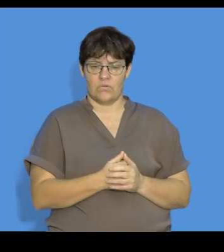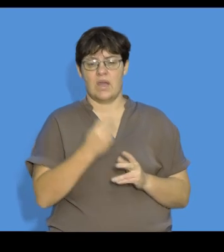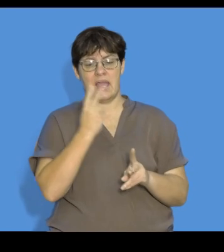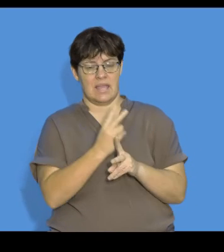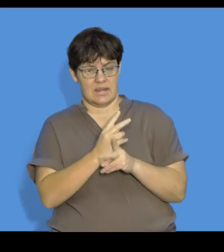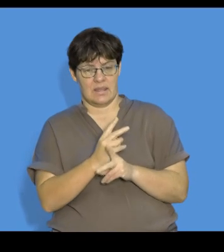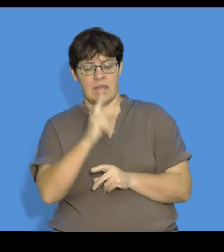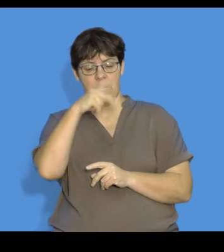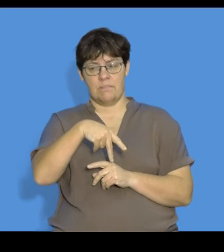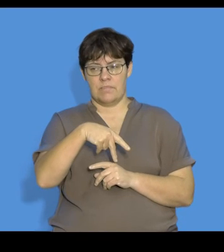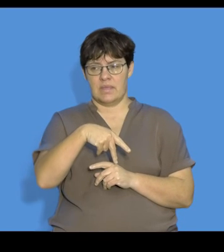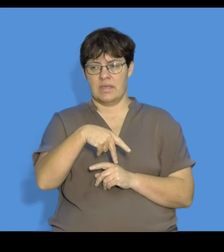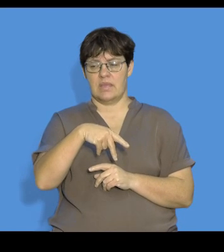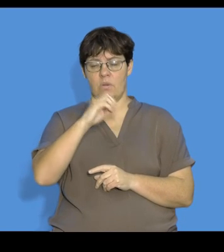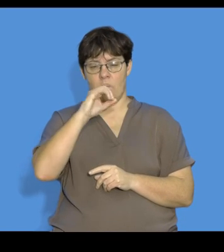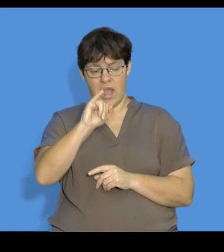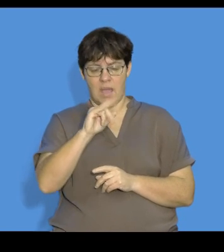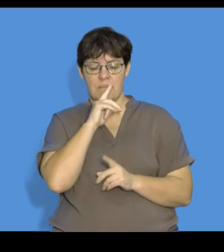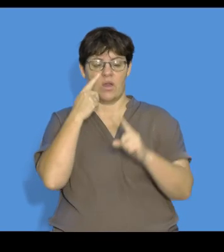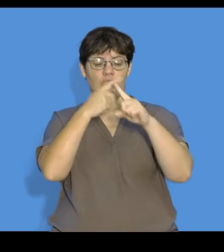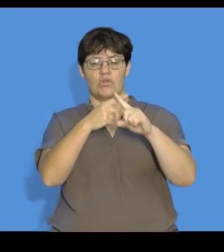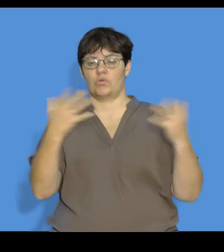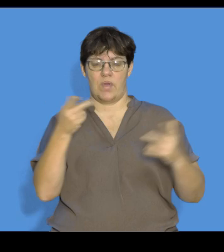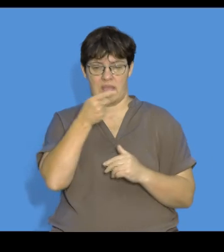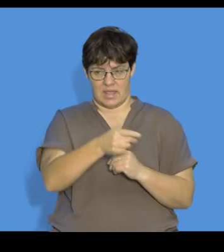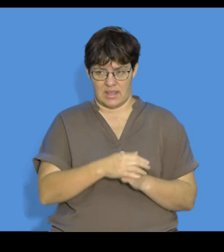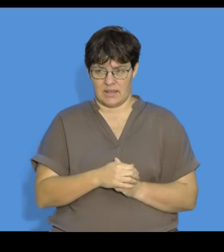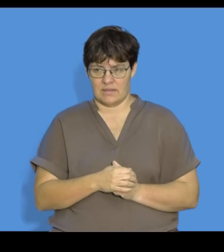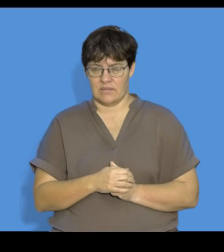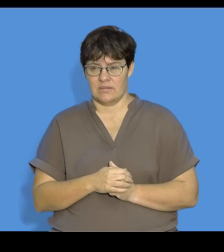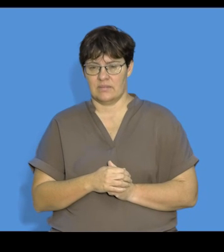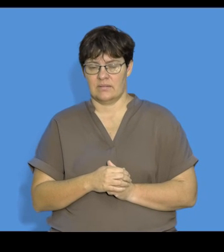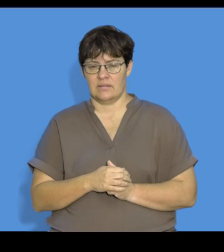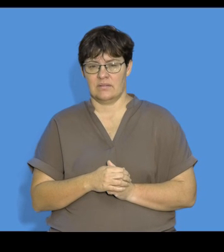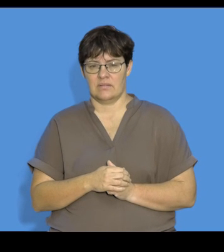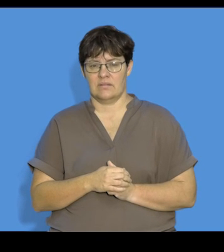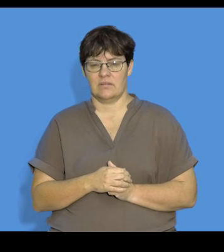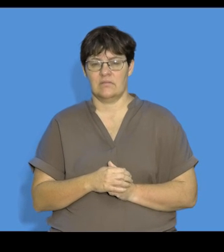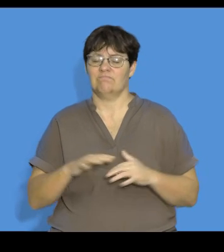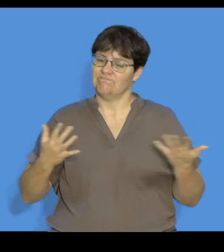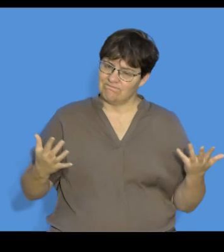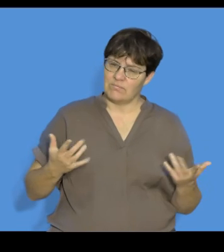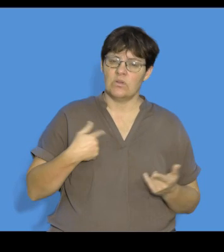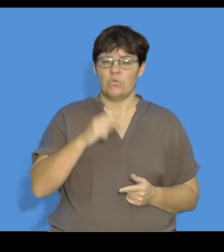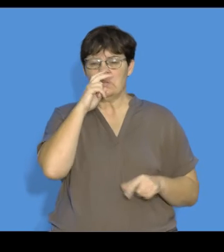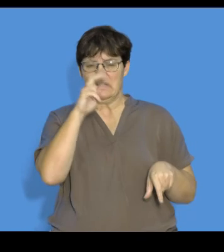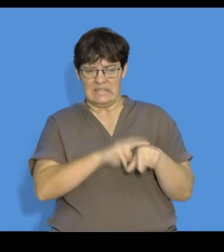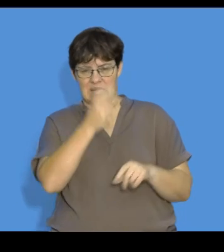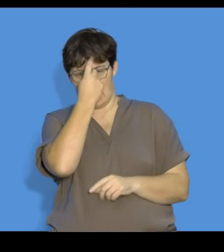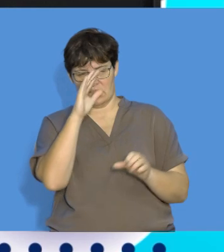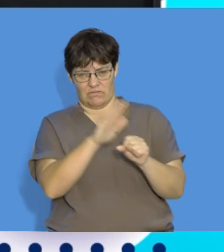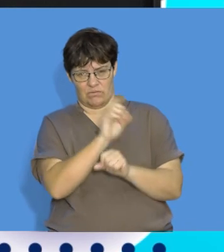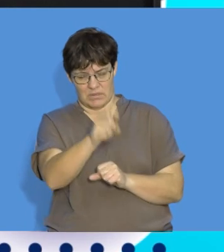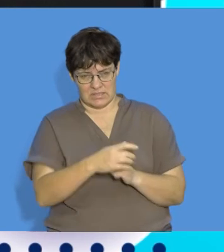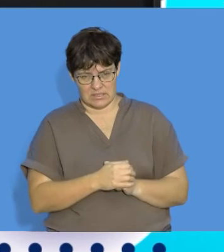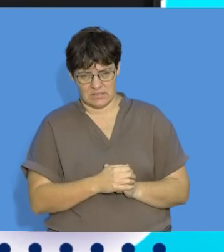of x. So again, POI, point of intersection. Please remember that. So that's what you